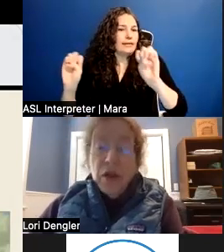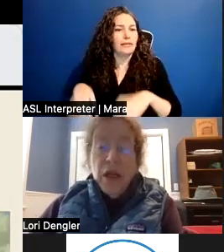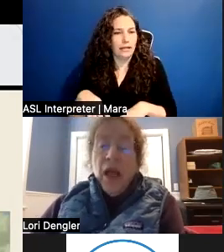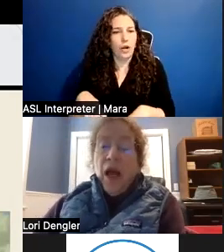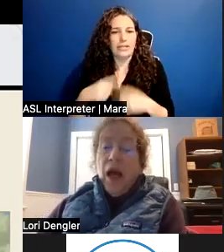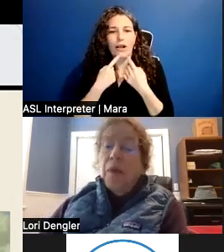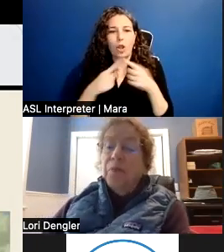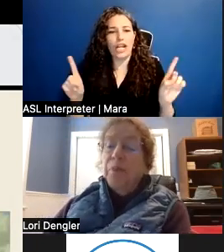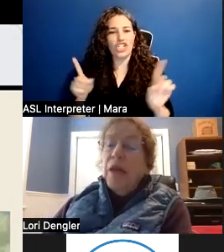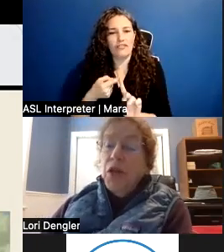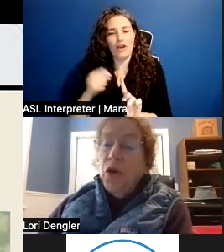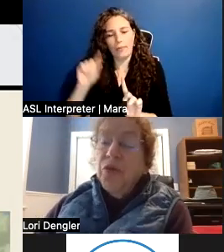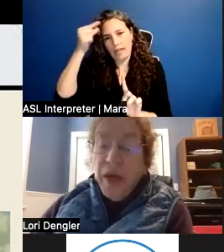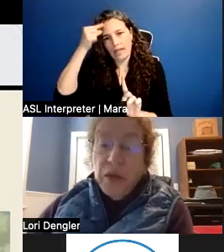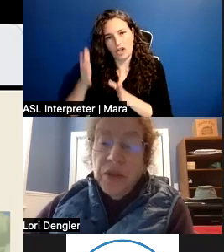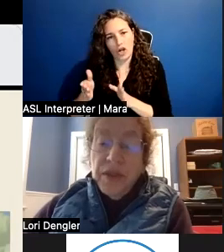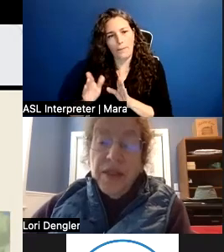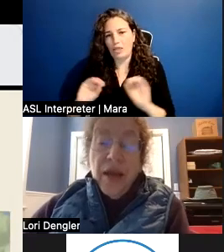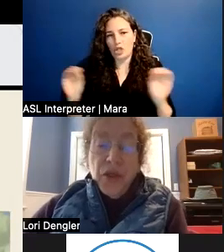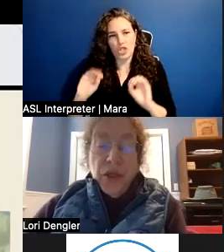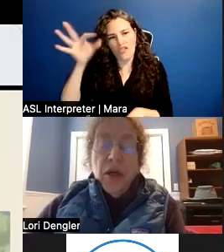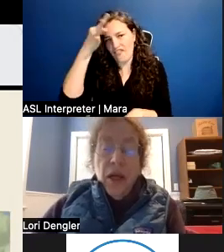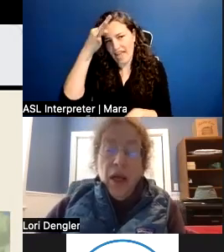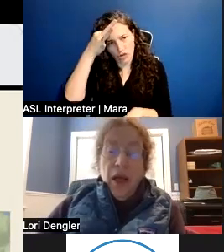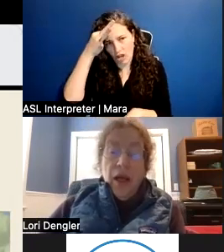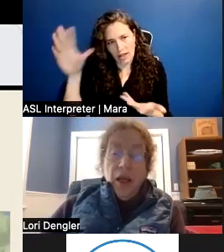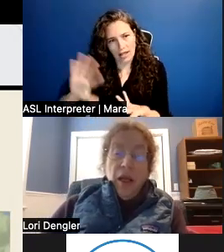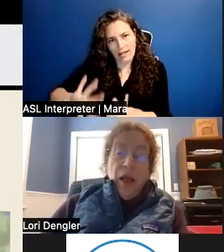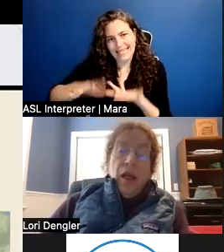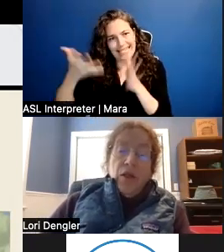governor, but no federal disaster.